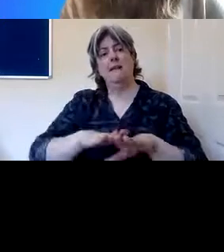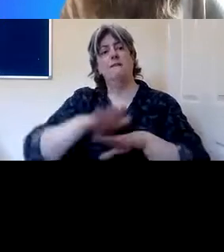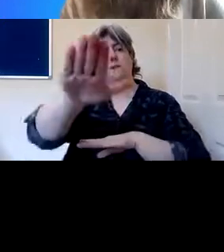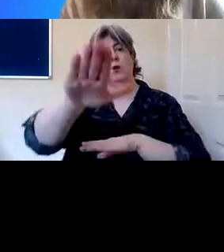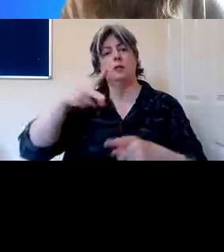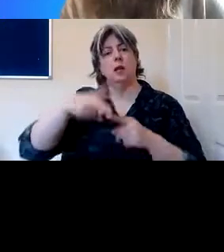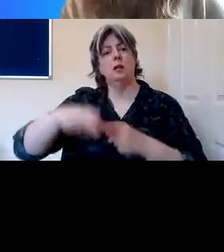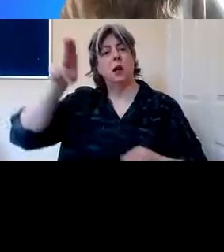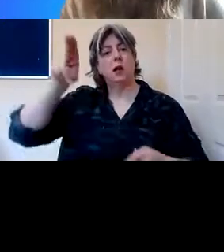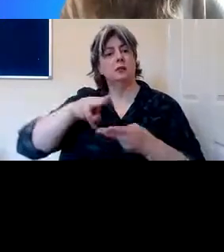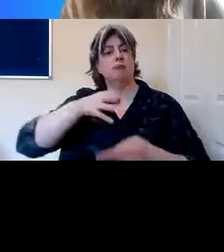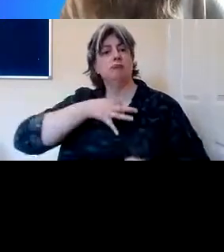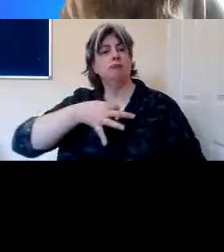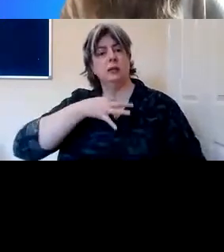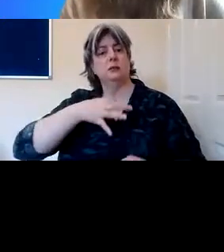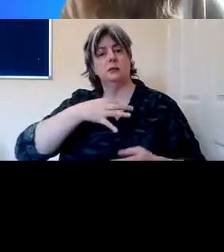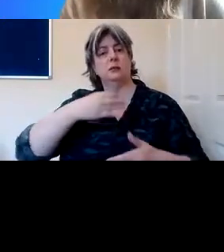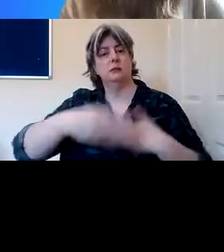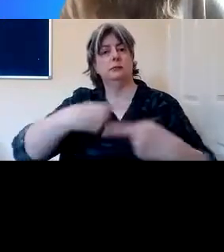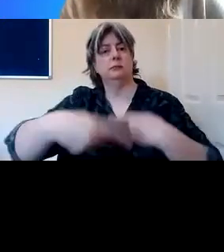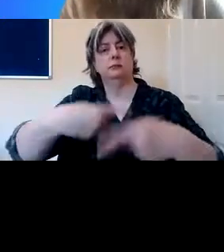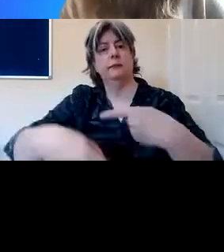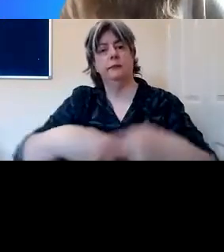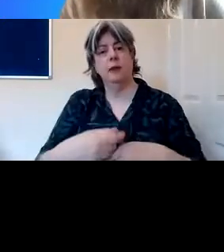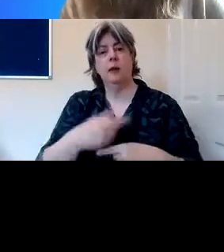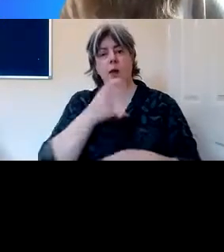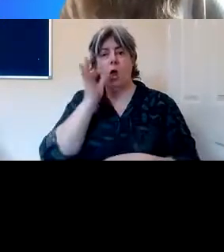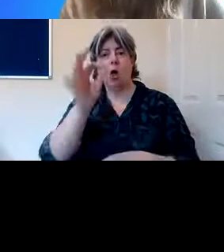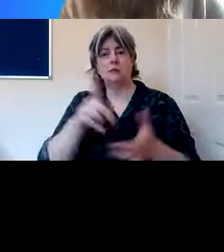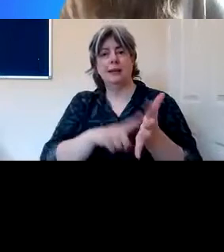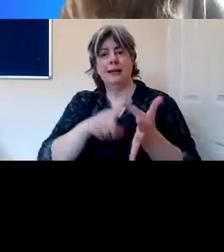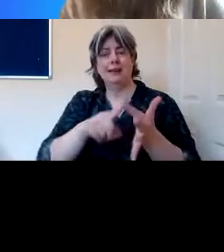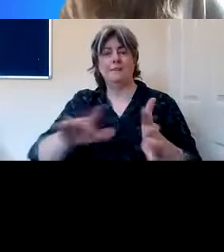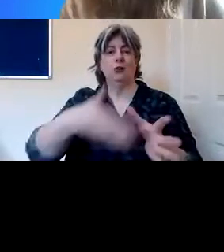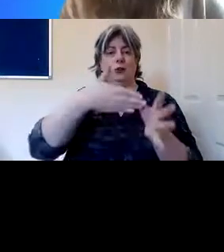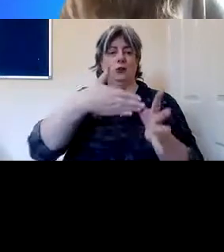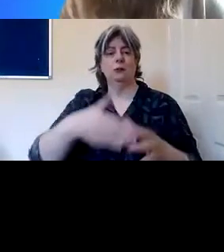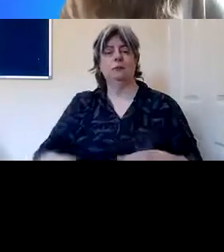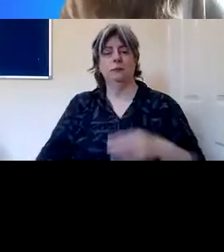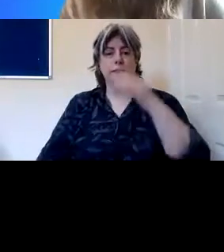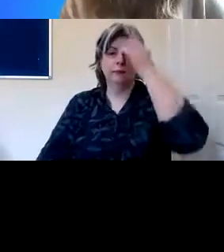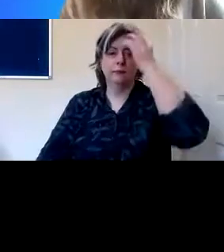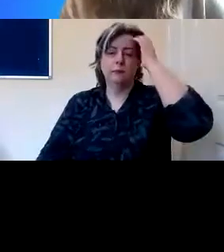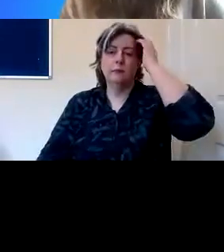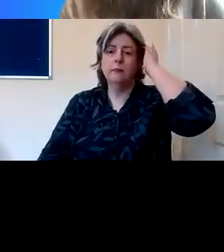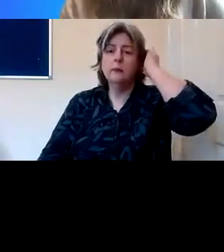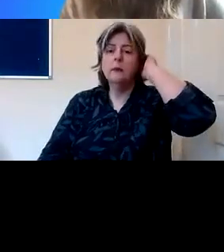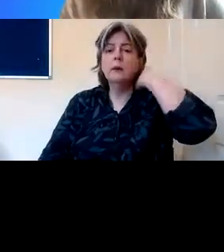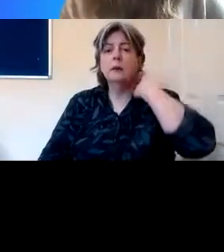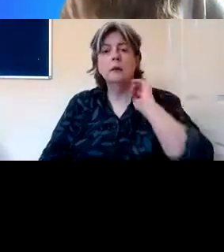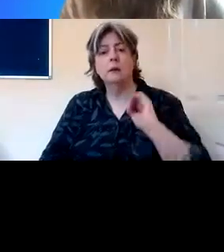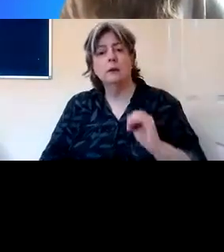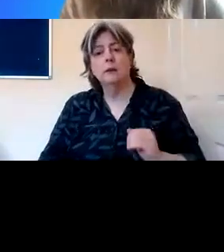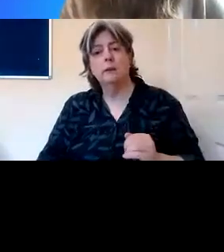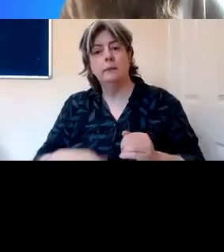forward in the coming years? And that question is to Lee, first of all, please, Lee. There's no doubt that after